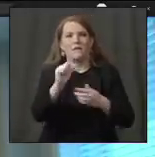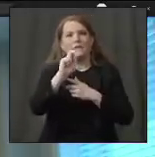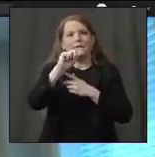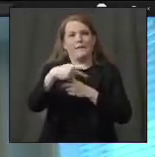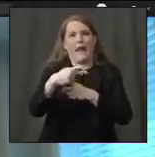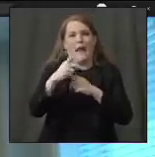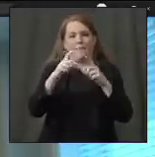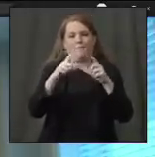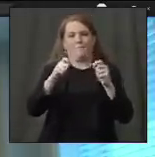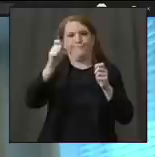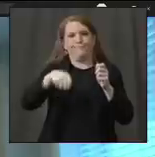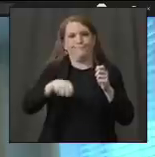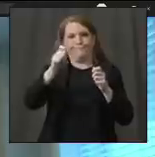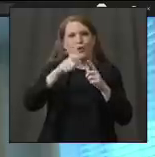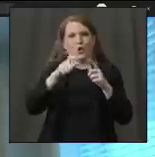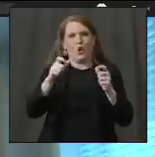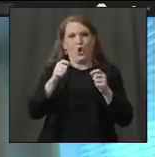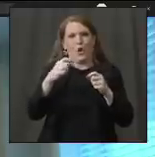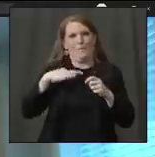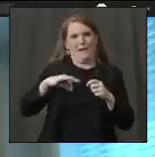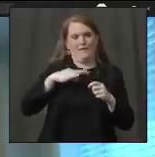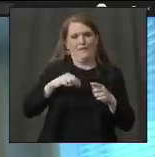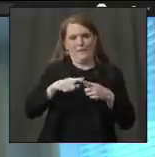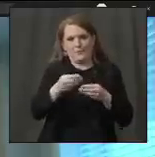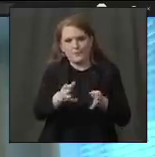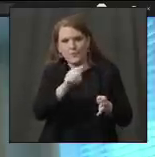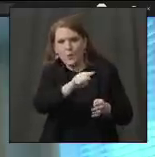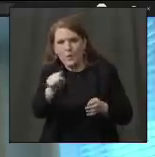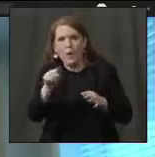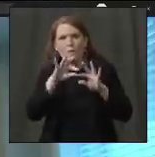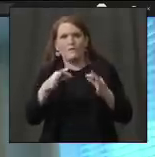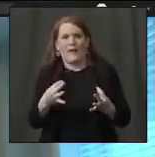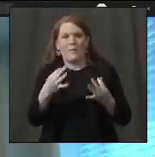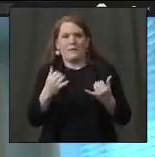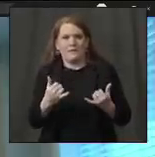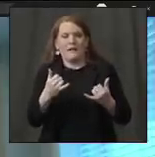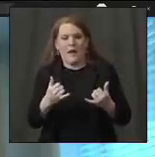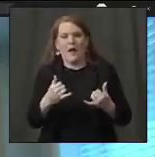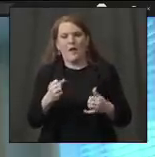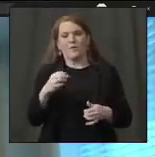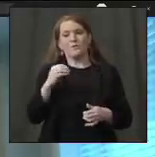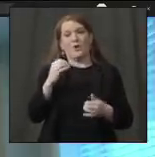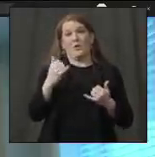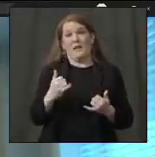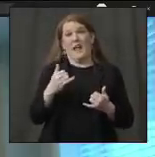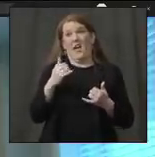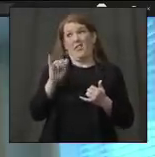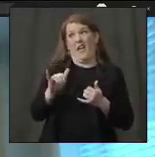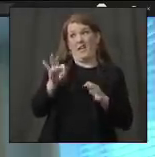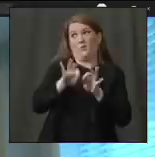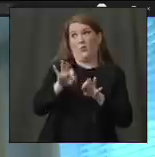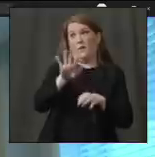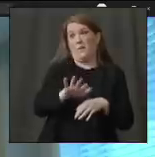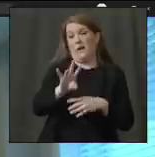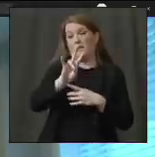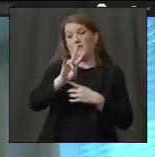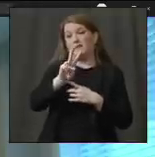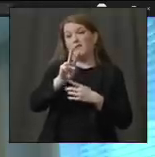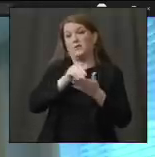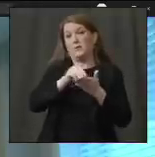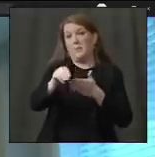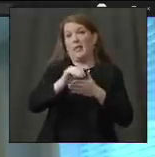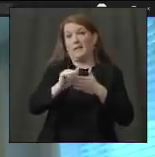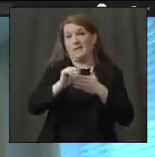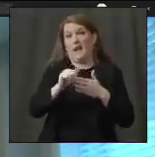Department of Education for their partnership in this program, and that will get about $72 million in SNAP benefits to